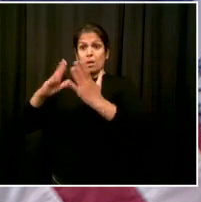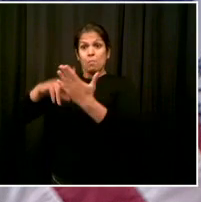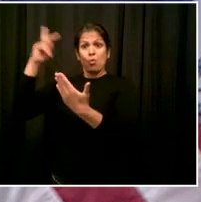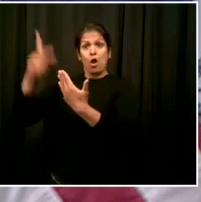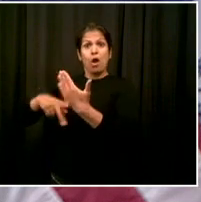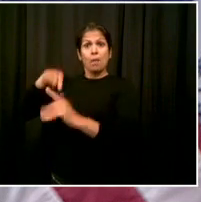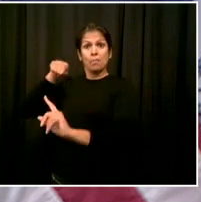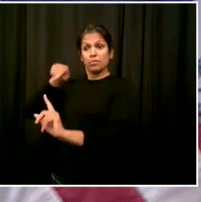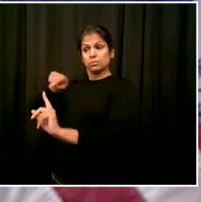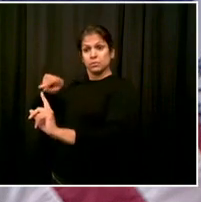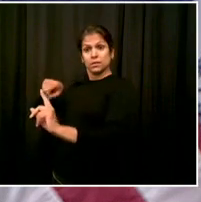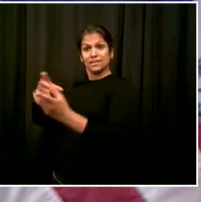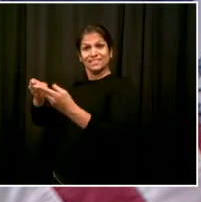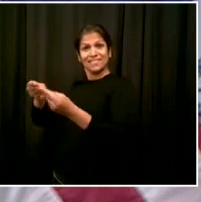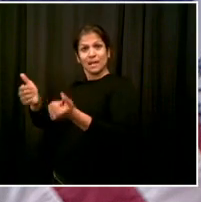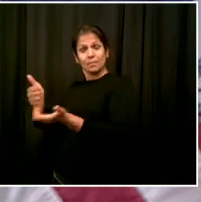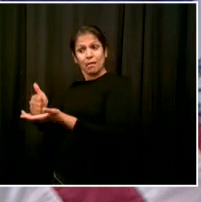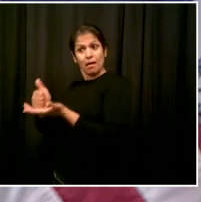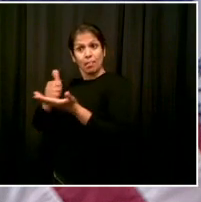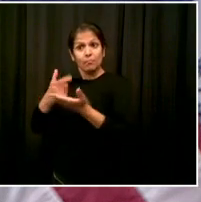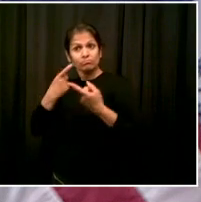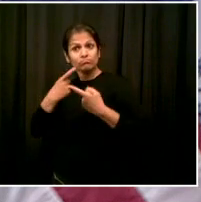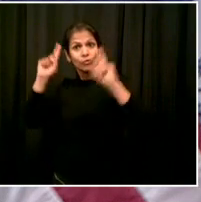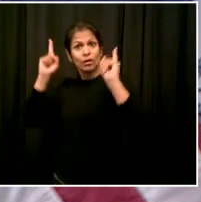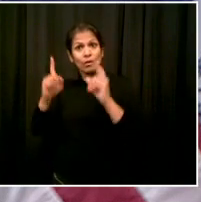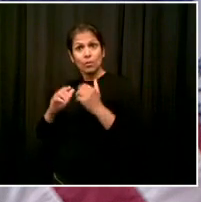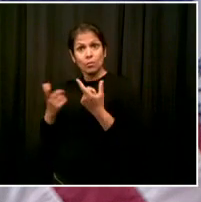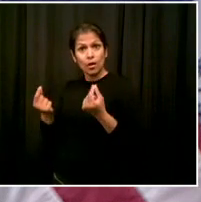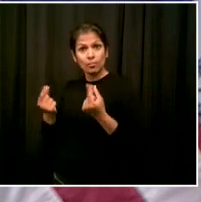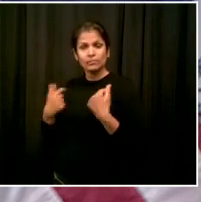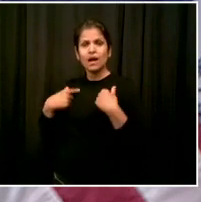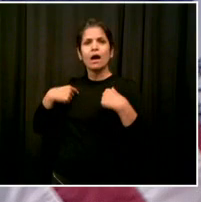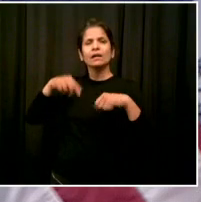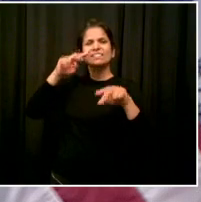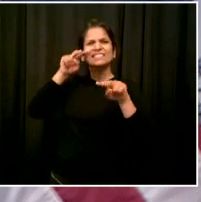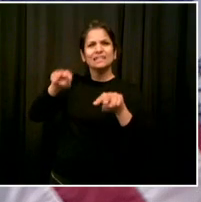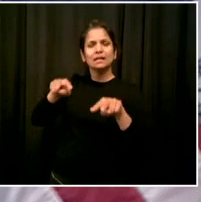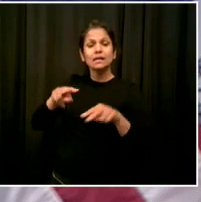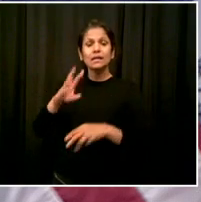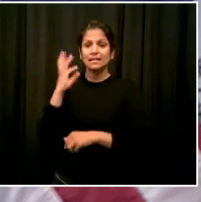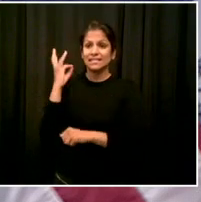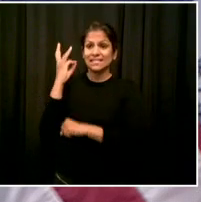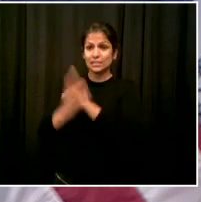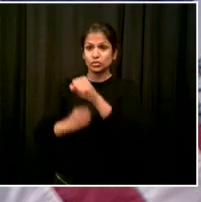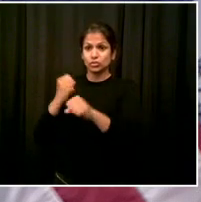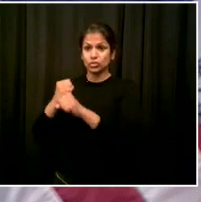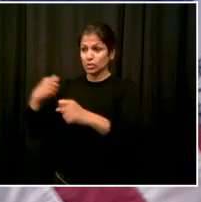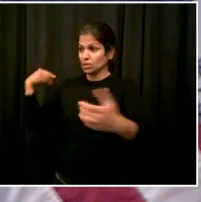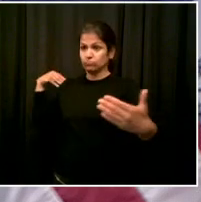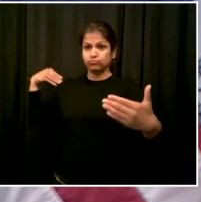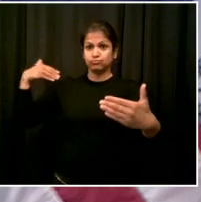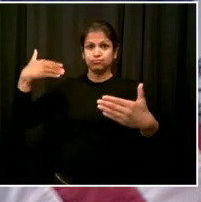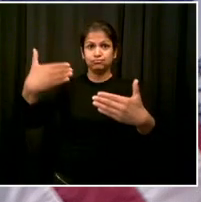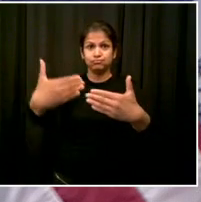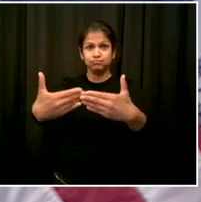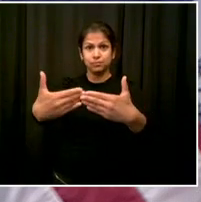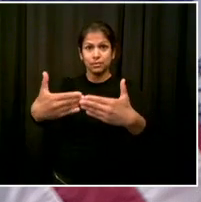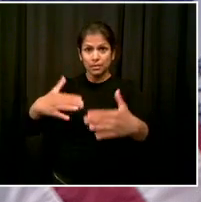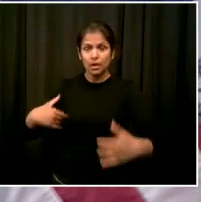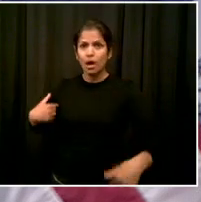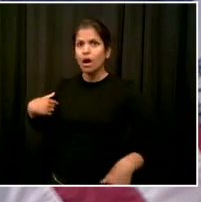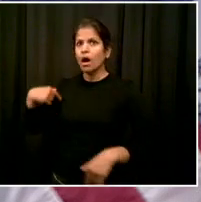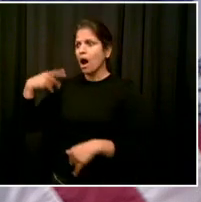for 6 years the steady growth of that approach, and I've seen extraordinary results. Queensbridge House's